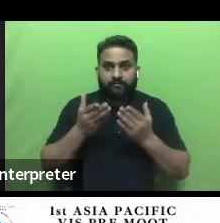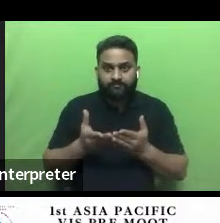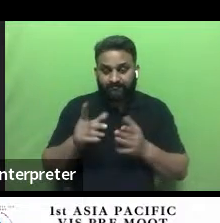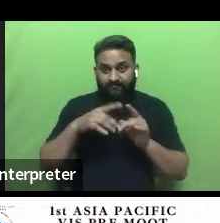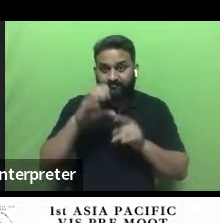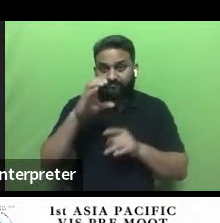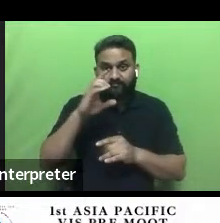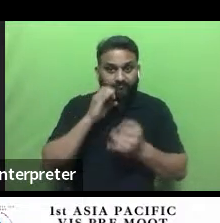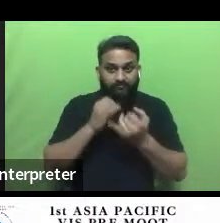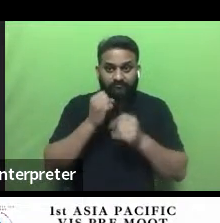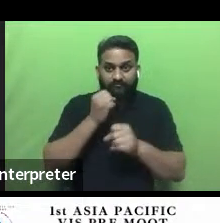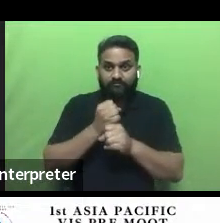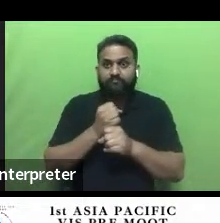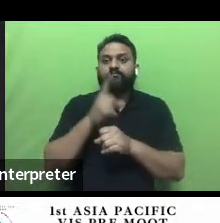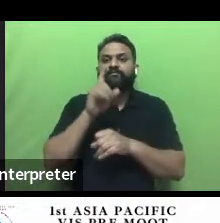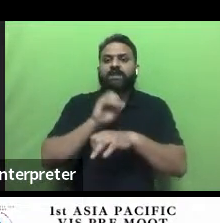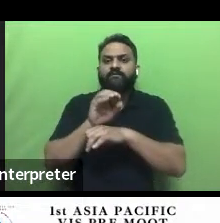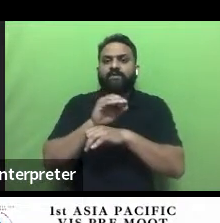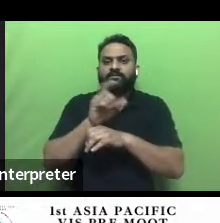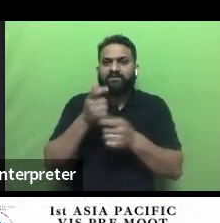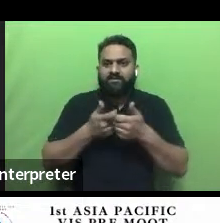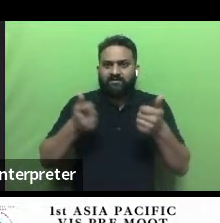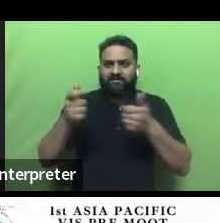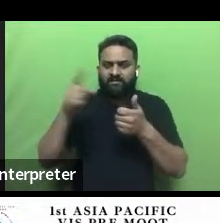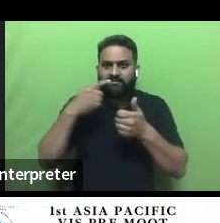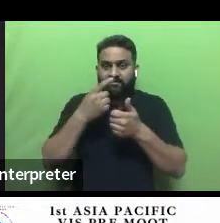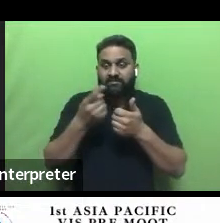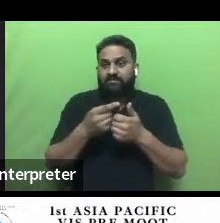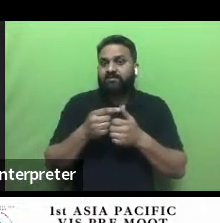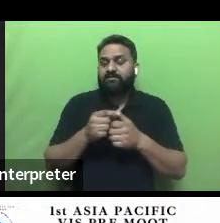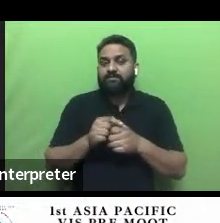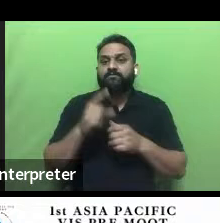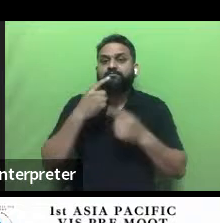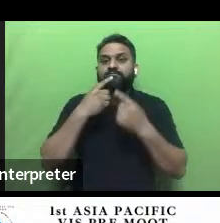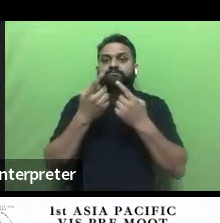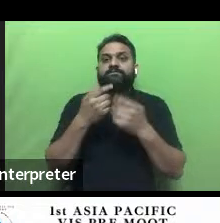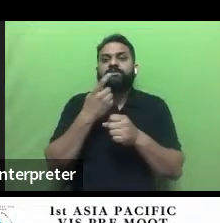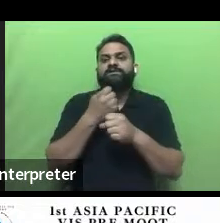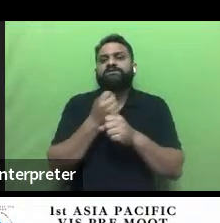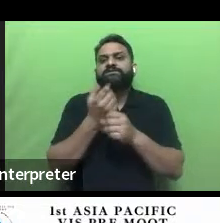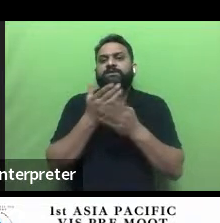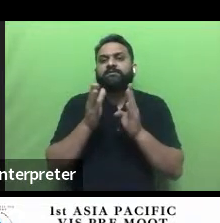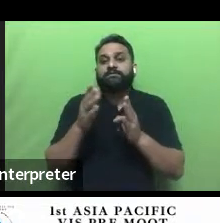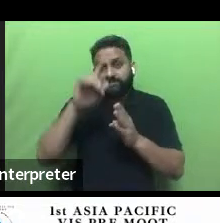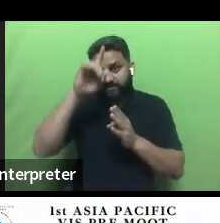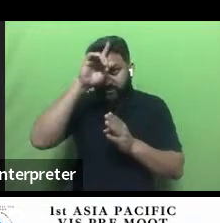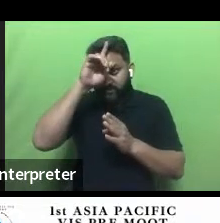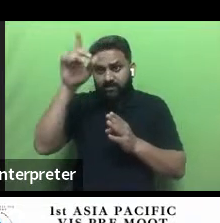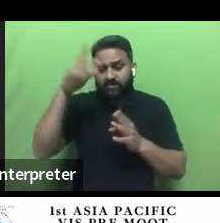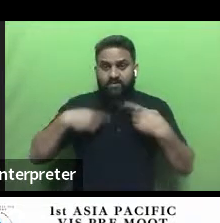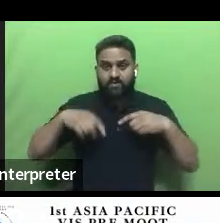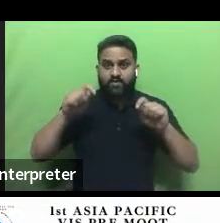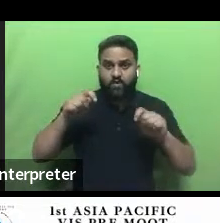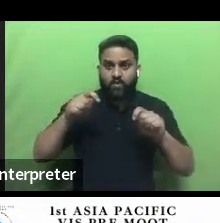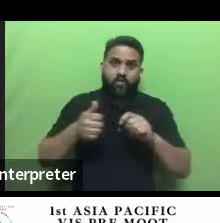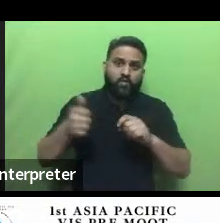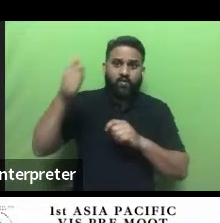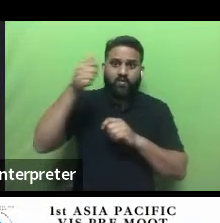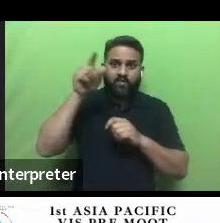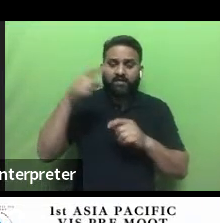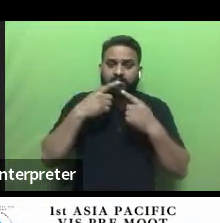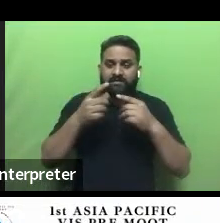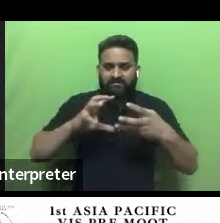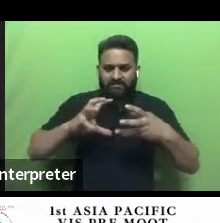CISG Advisory Council in its opinion 13, as well as the German Supreme Court in its decision in the machinery case